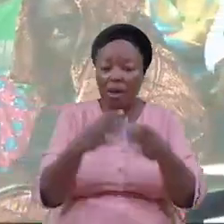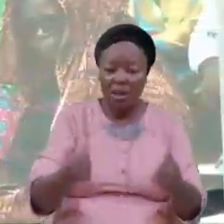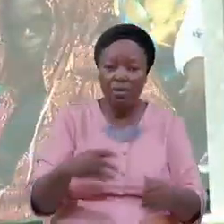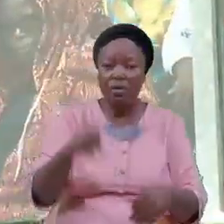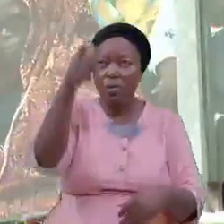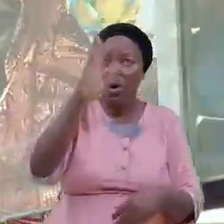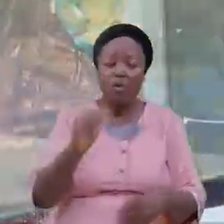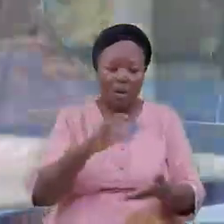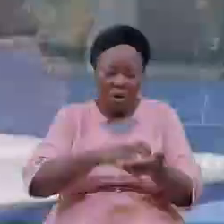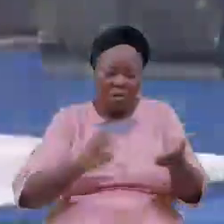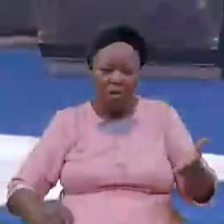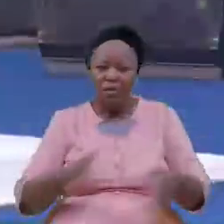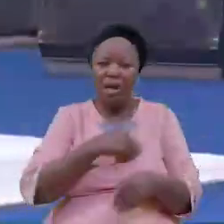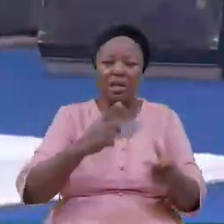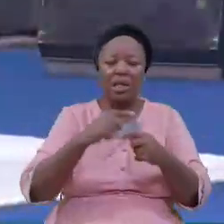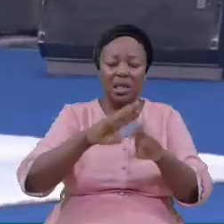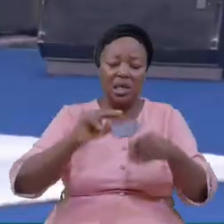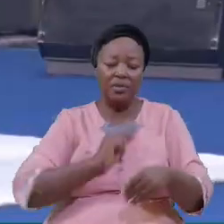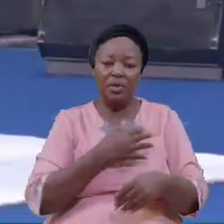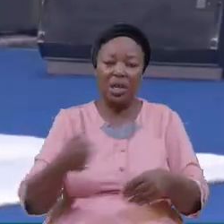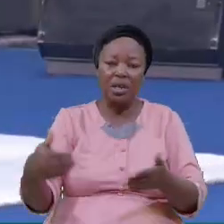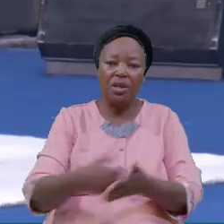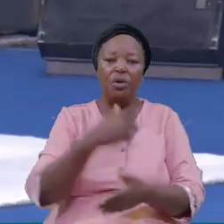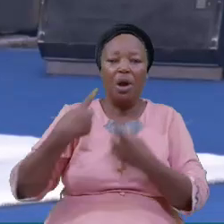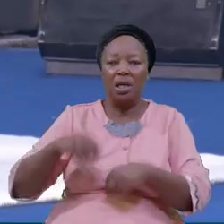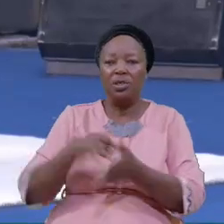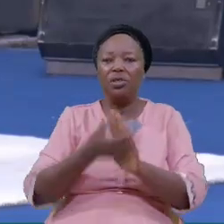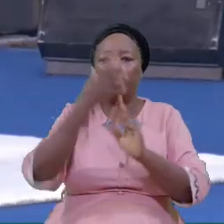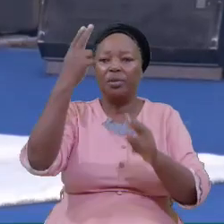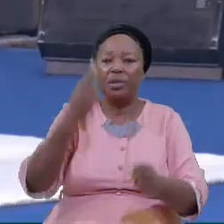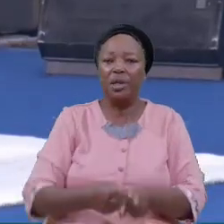he'll give us a new heart.